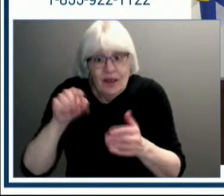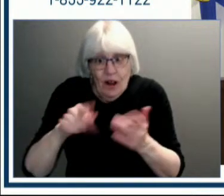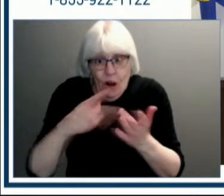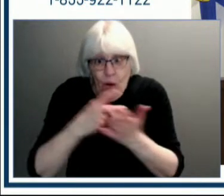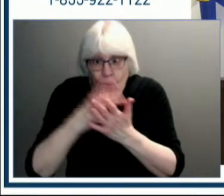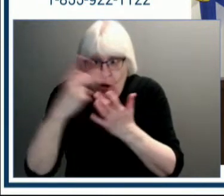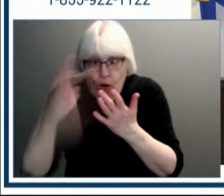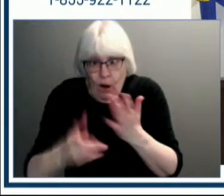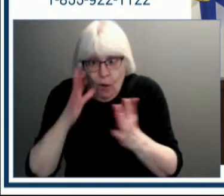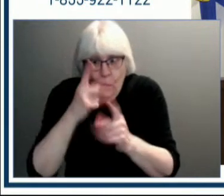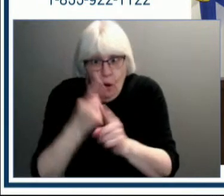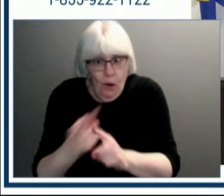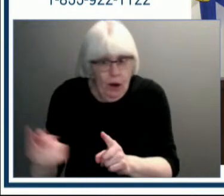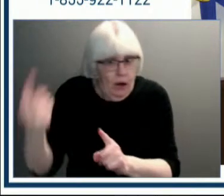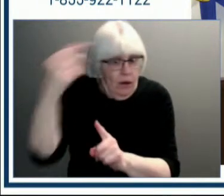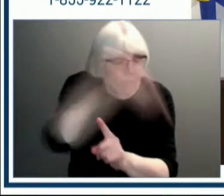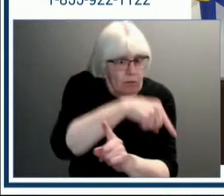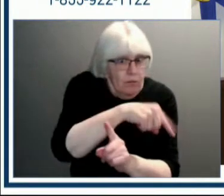after this wave